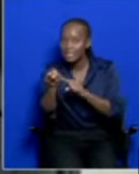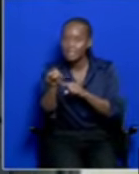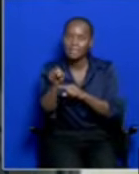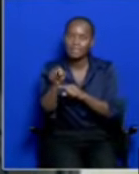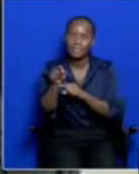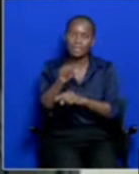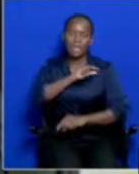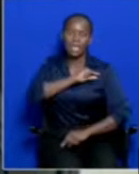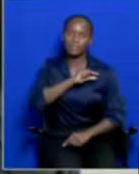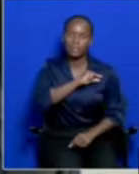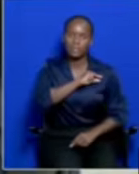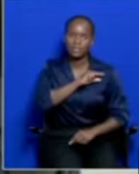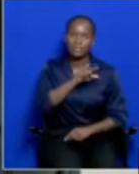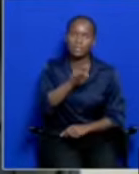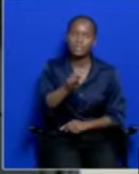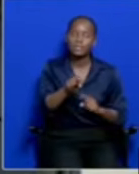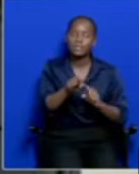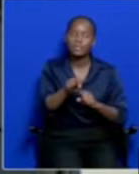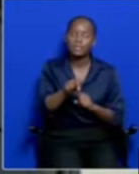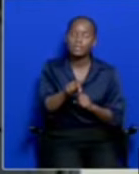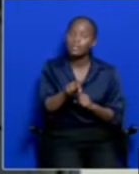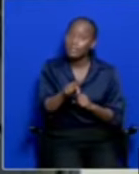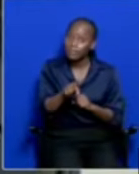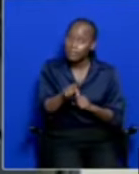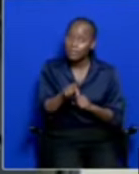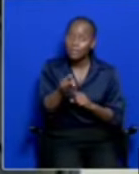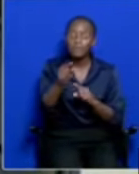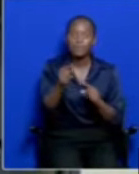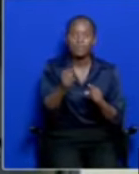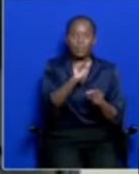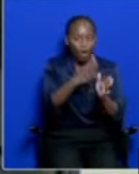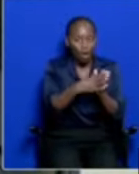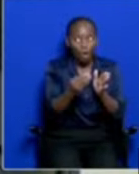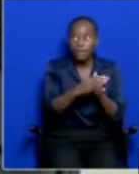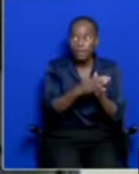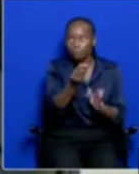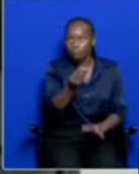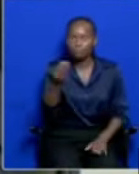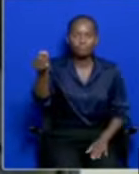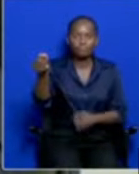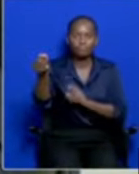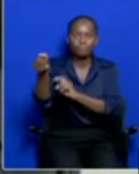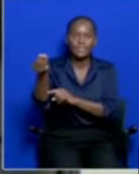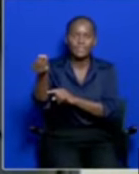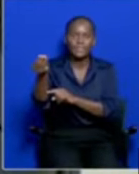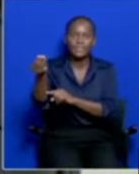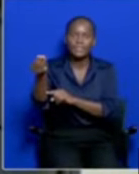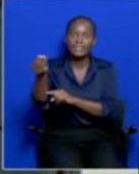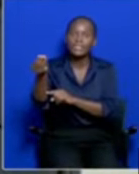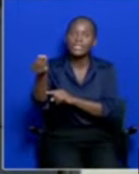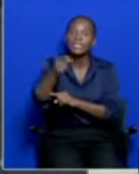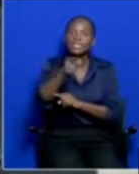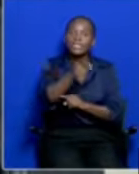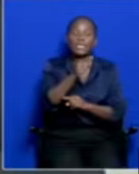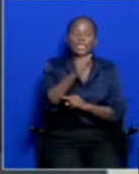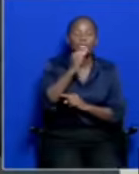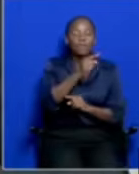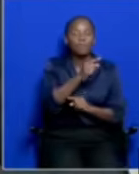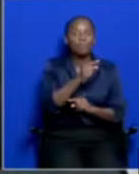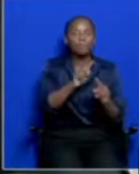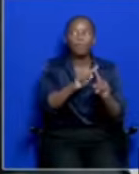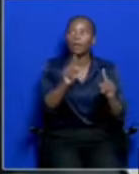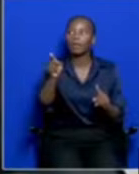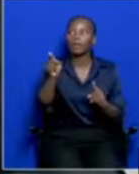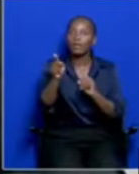me, giving her the copies, but today she will say I didn't give her. She was following me